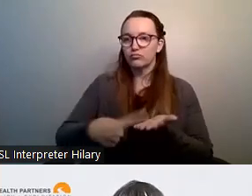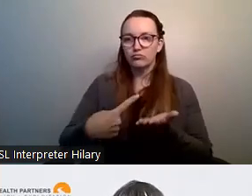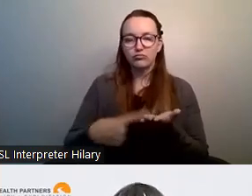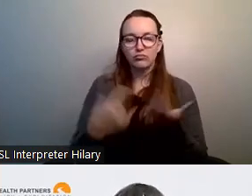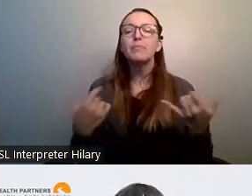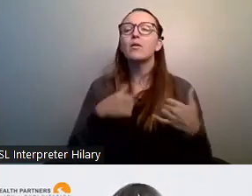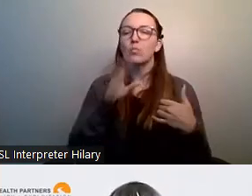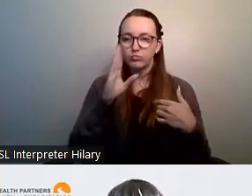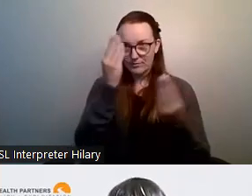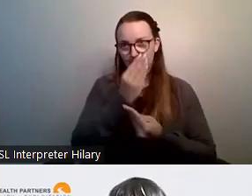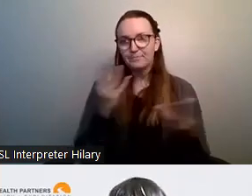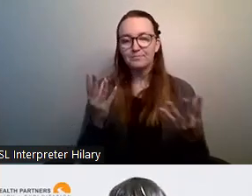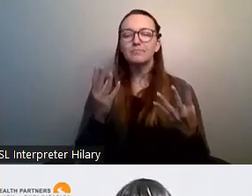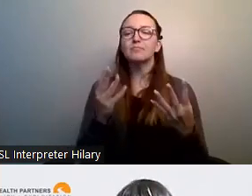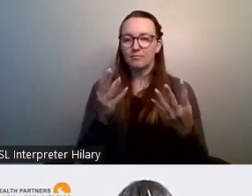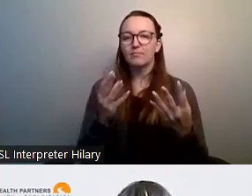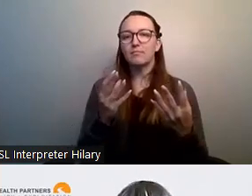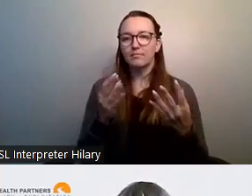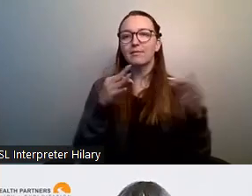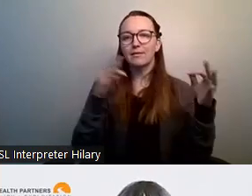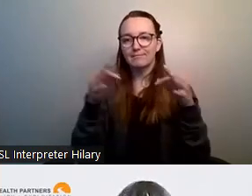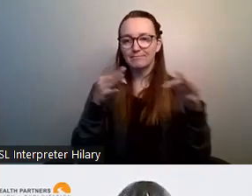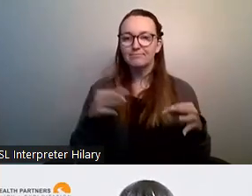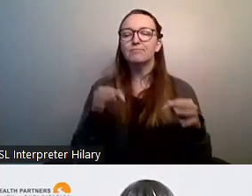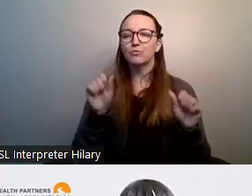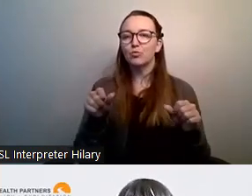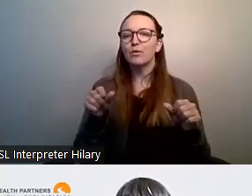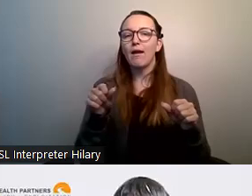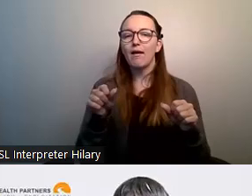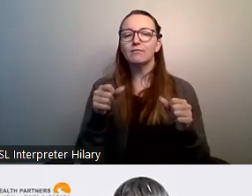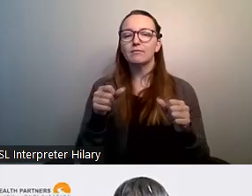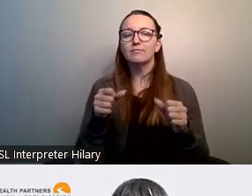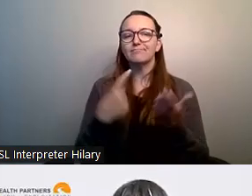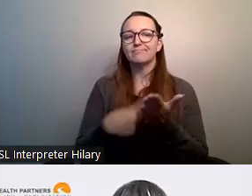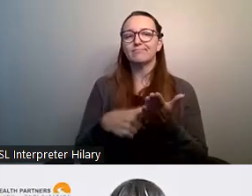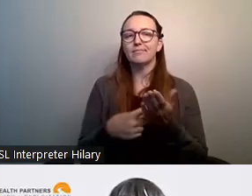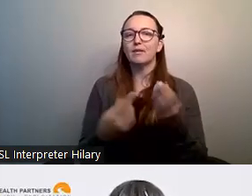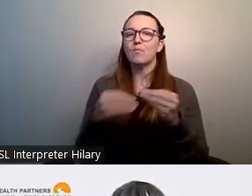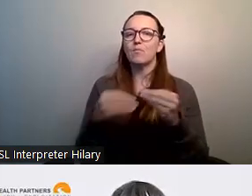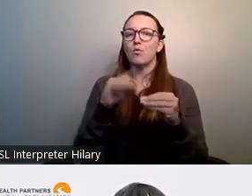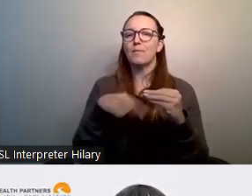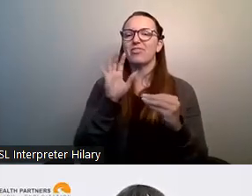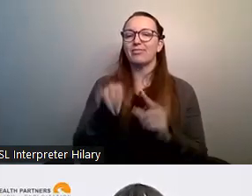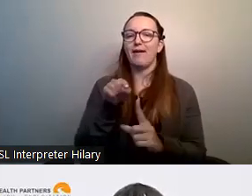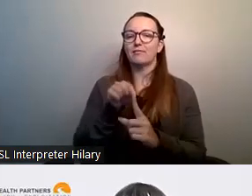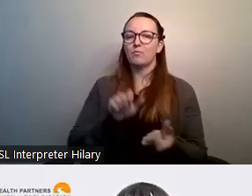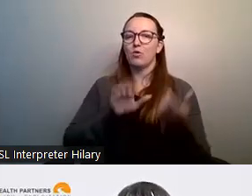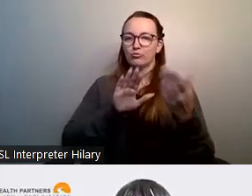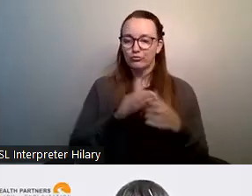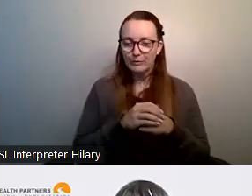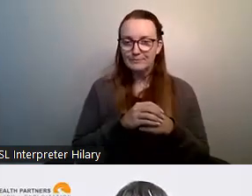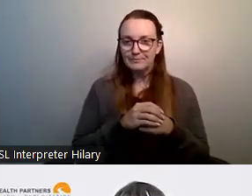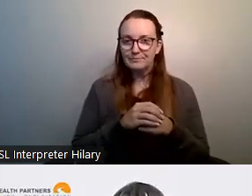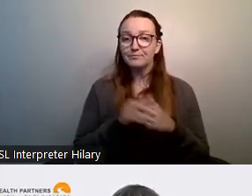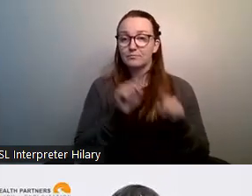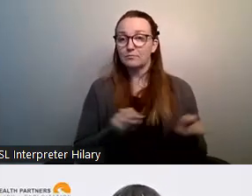an infographic in the chat where you can learn more about that CUES approach. So these statistics here on the screen